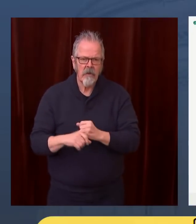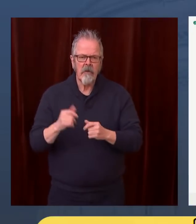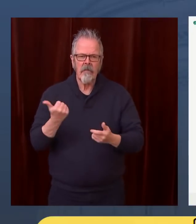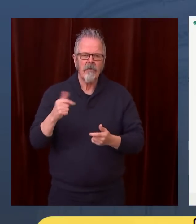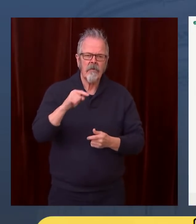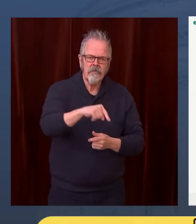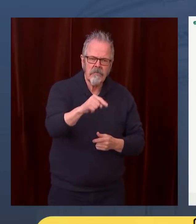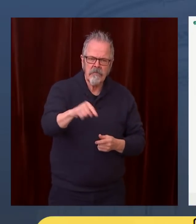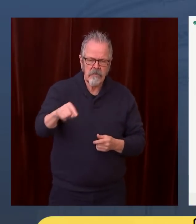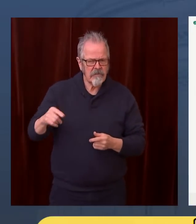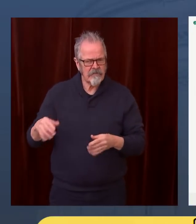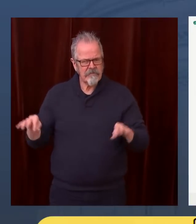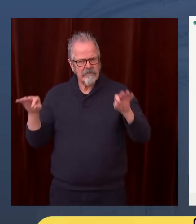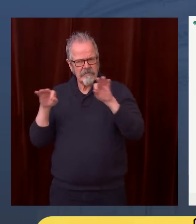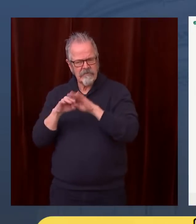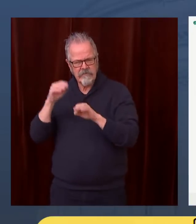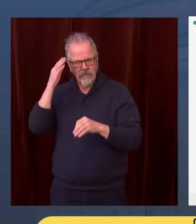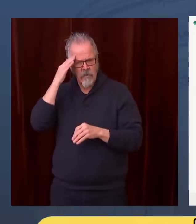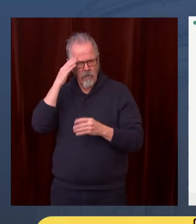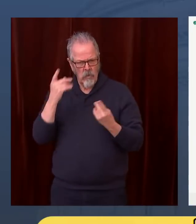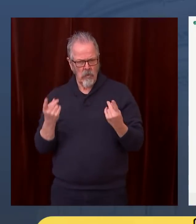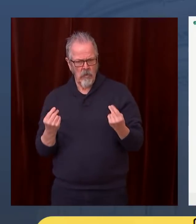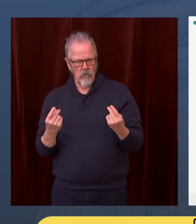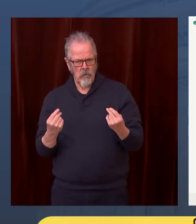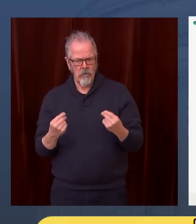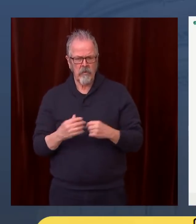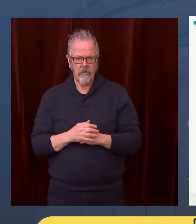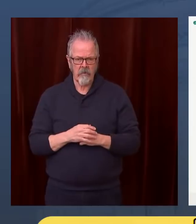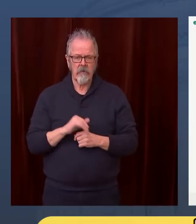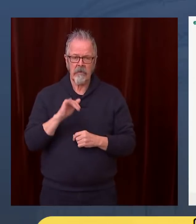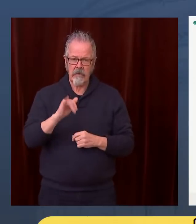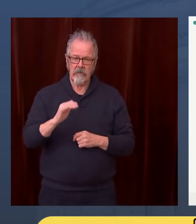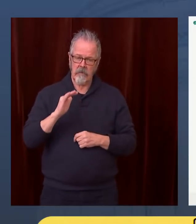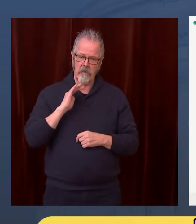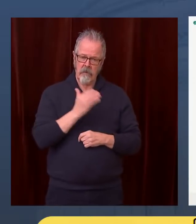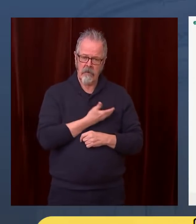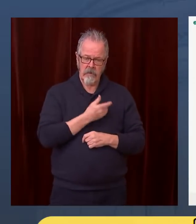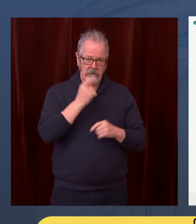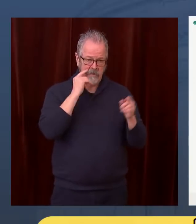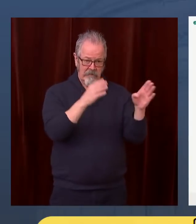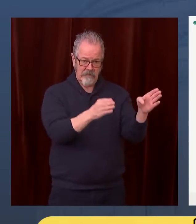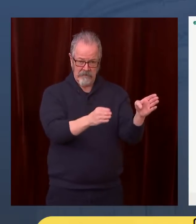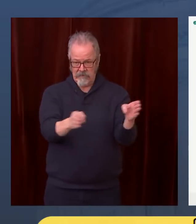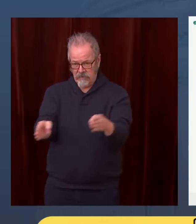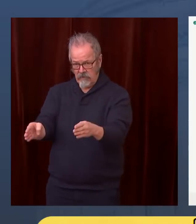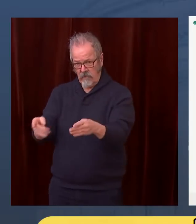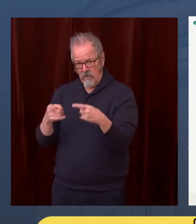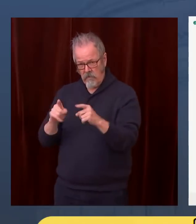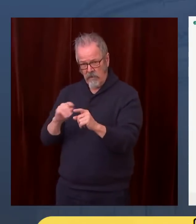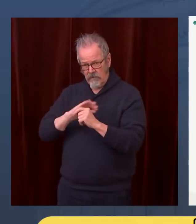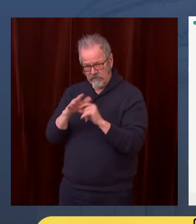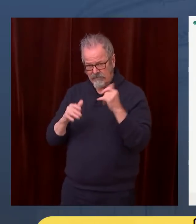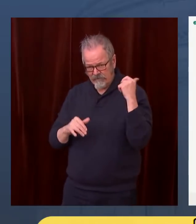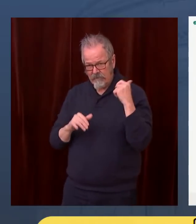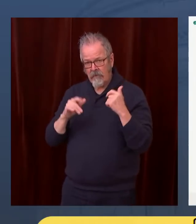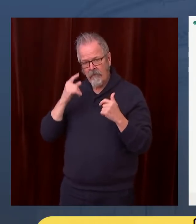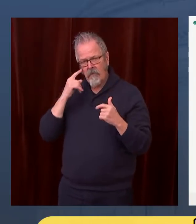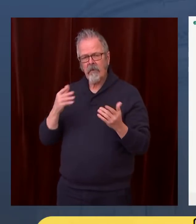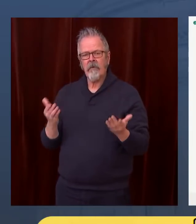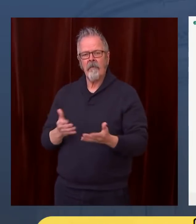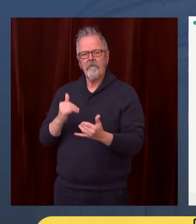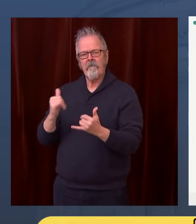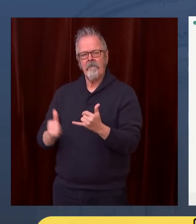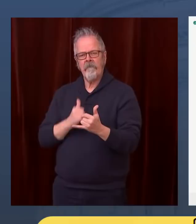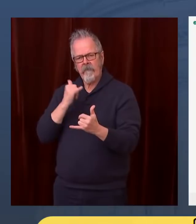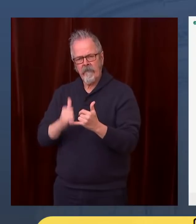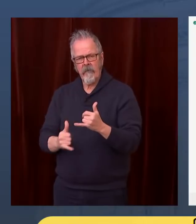I think that is the shift that we in public health are making. And then the last thing I would say is that we should be very proud in the state